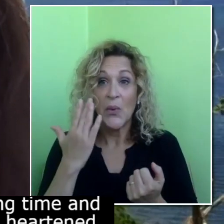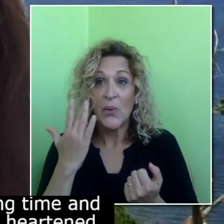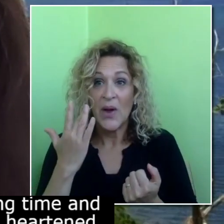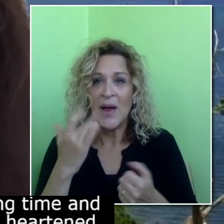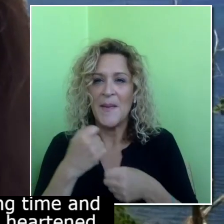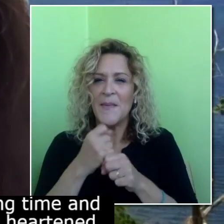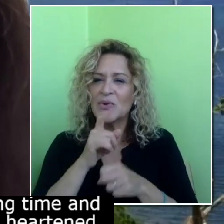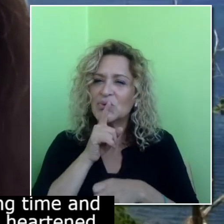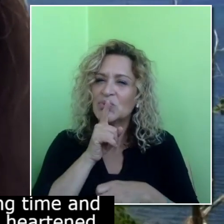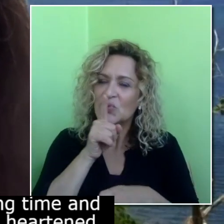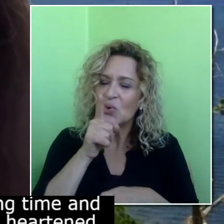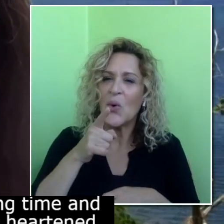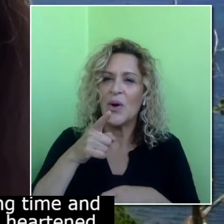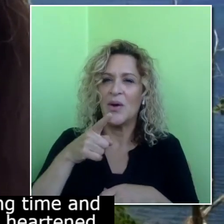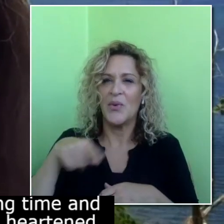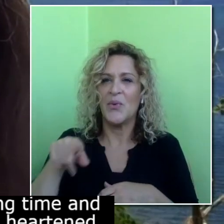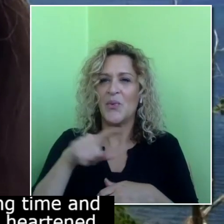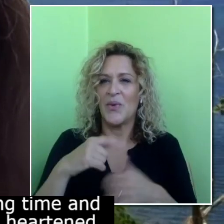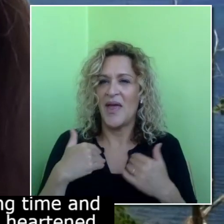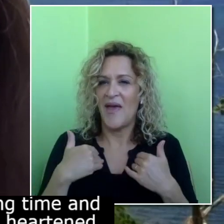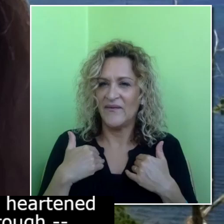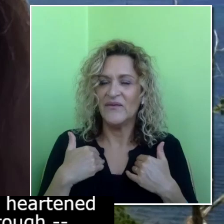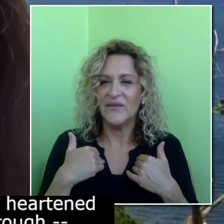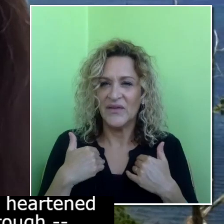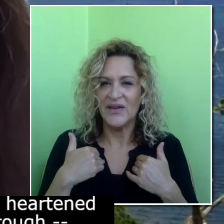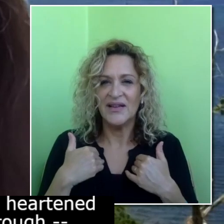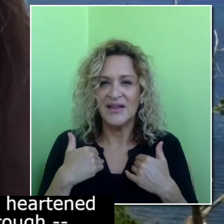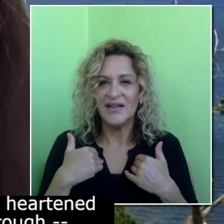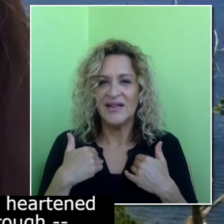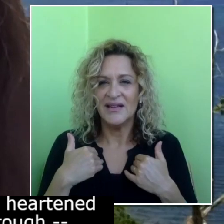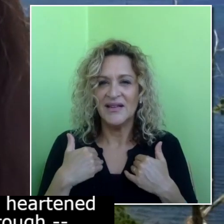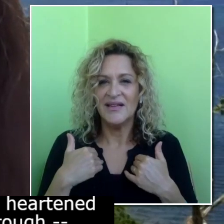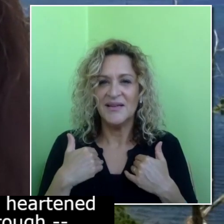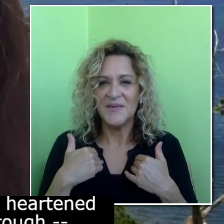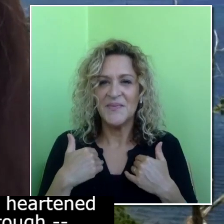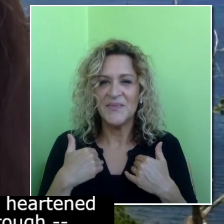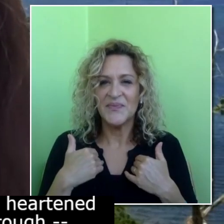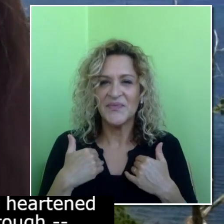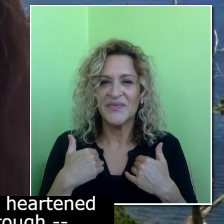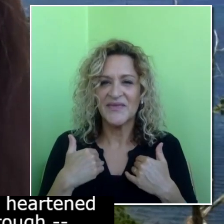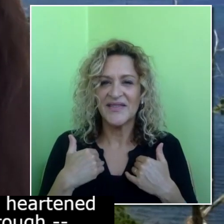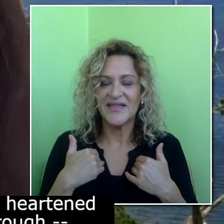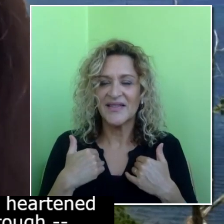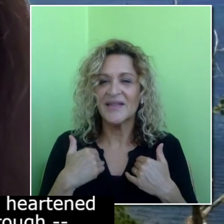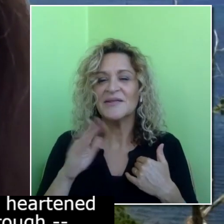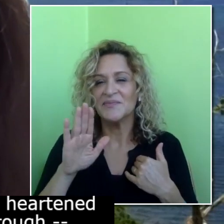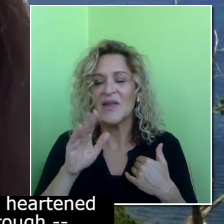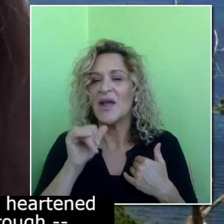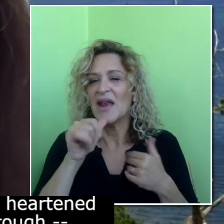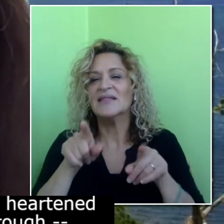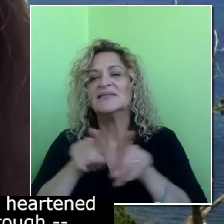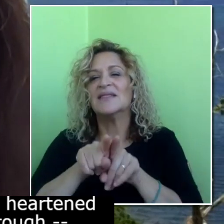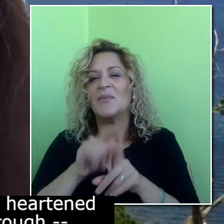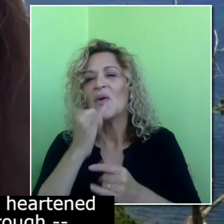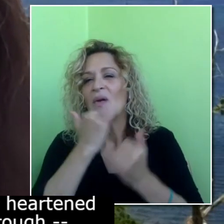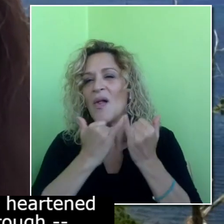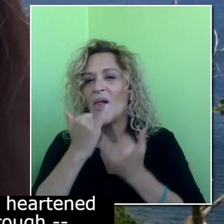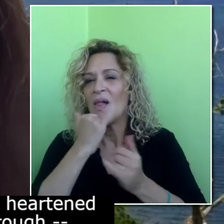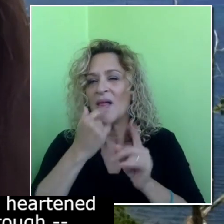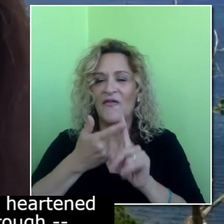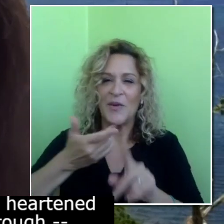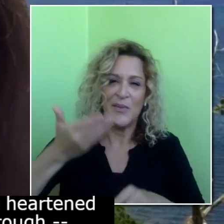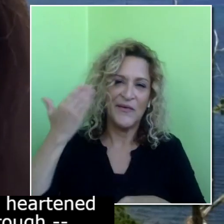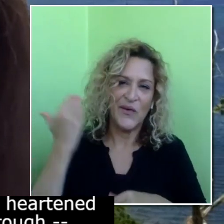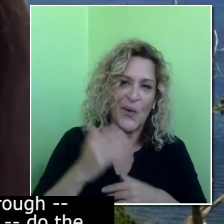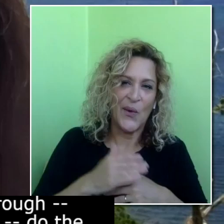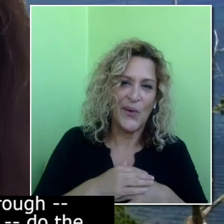we will have, that we won't do the same mistakes we had before, whereas rolling out